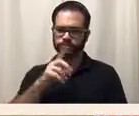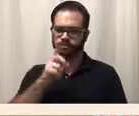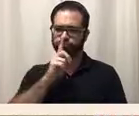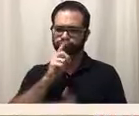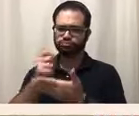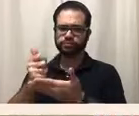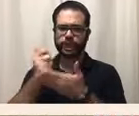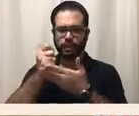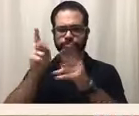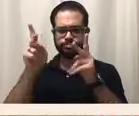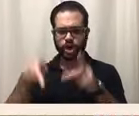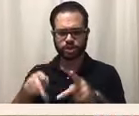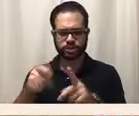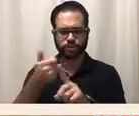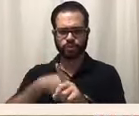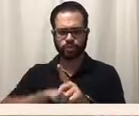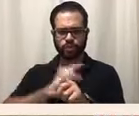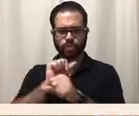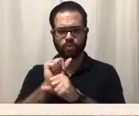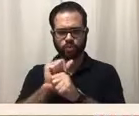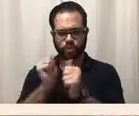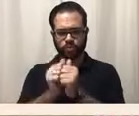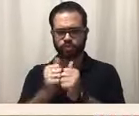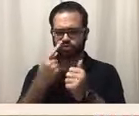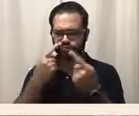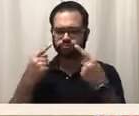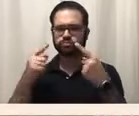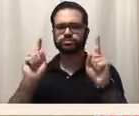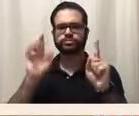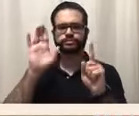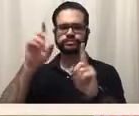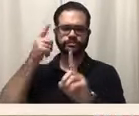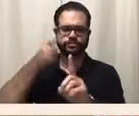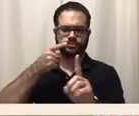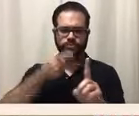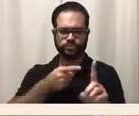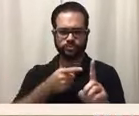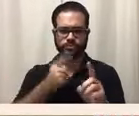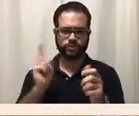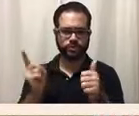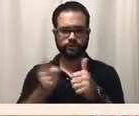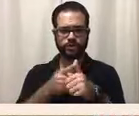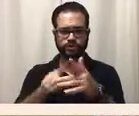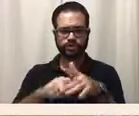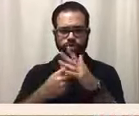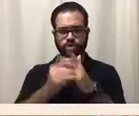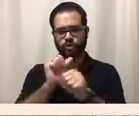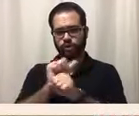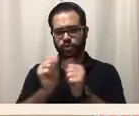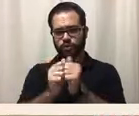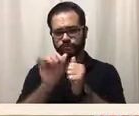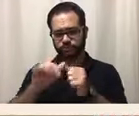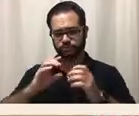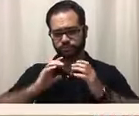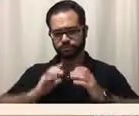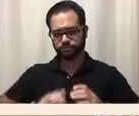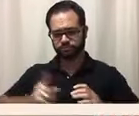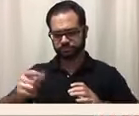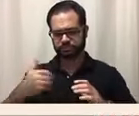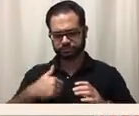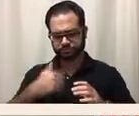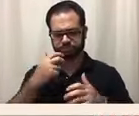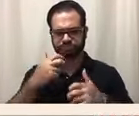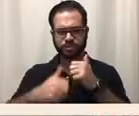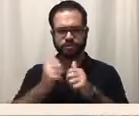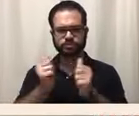were working with achieve their goals. When we first started working with this client, he had trouble